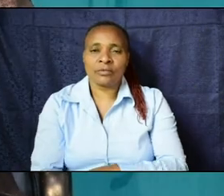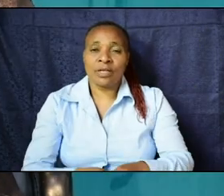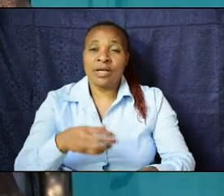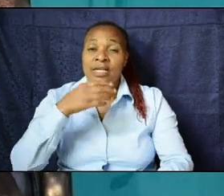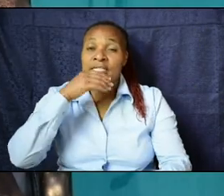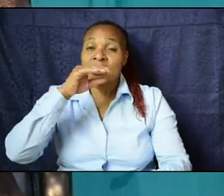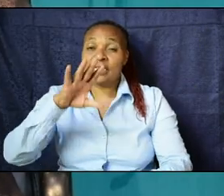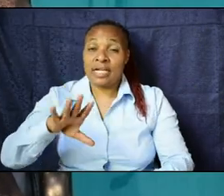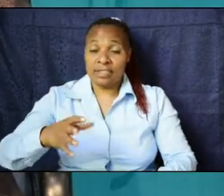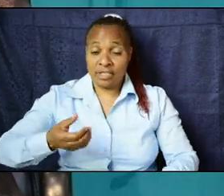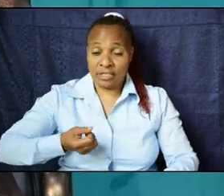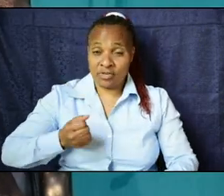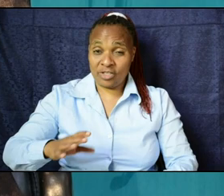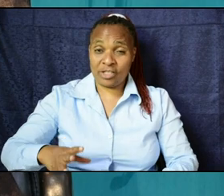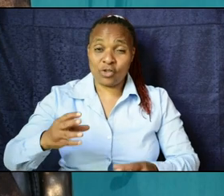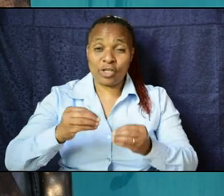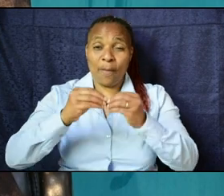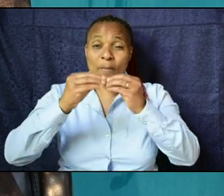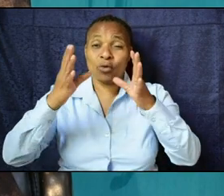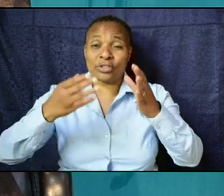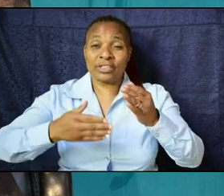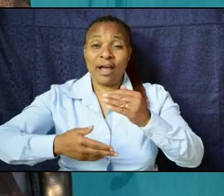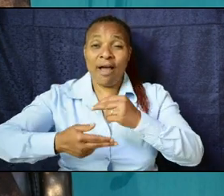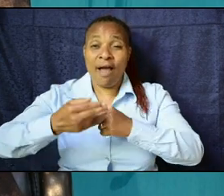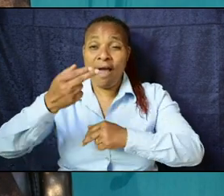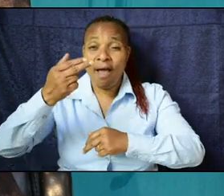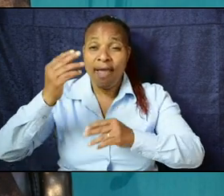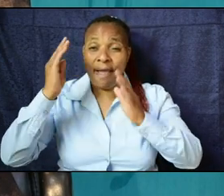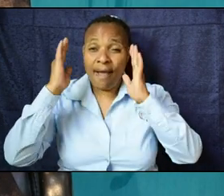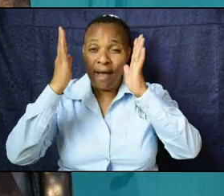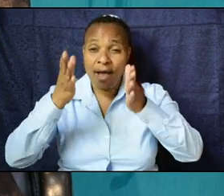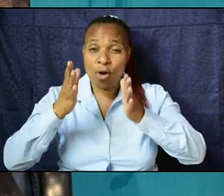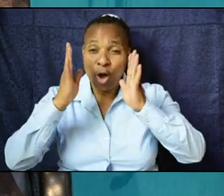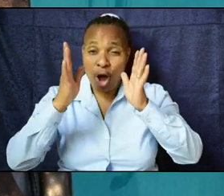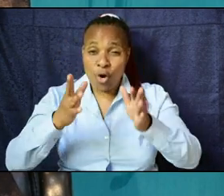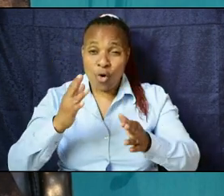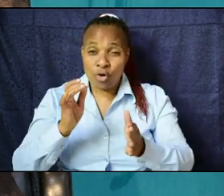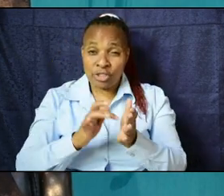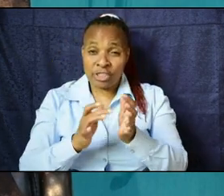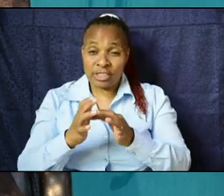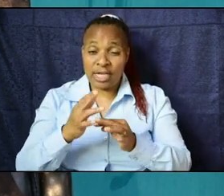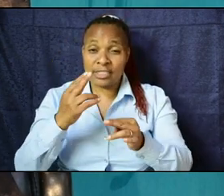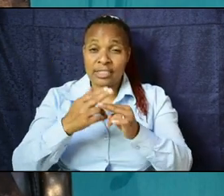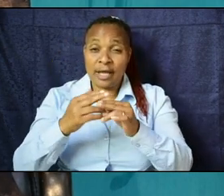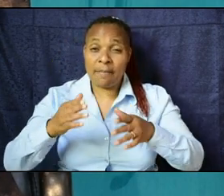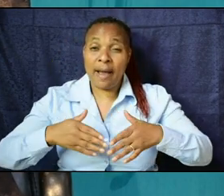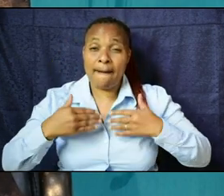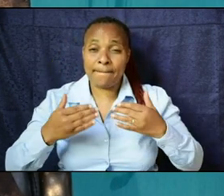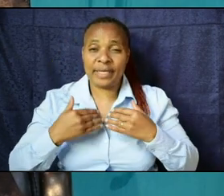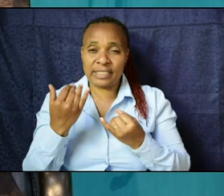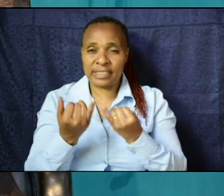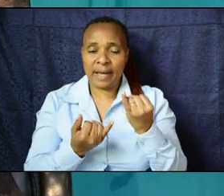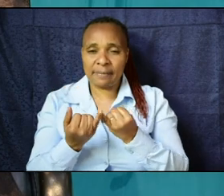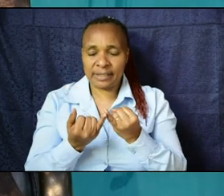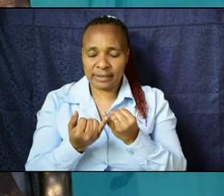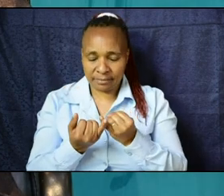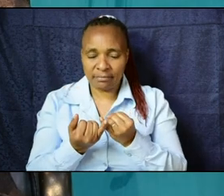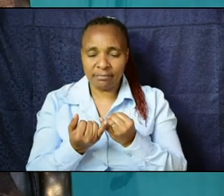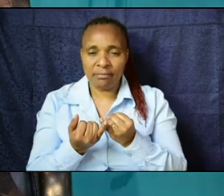Sons and daughters of the Most High, I greet you all in the name of Jesus Christ, and happy Sabbath. Happy